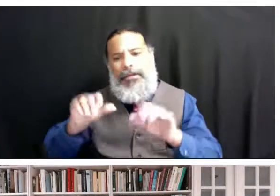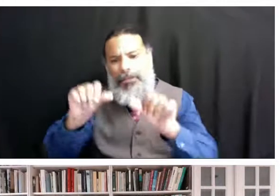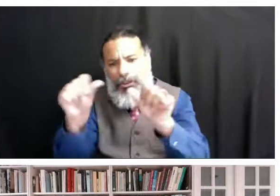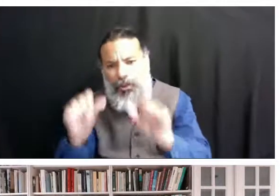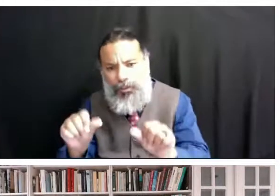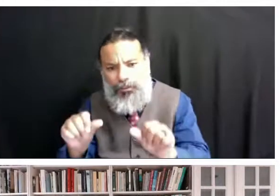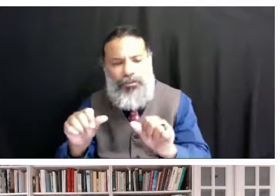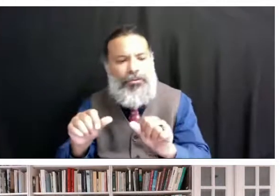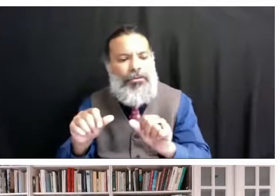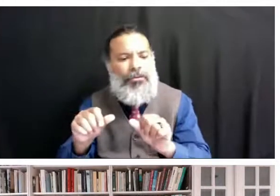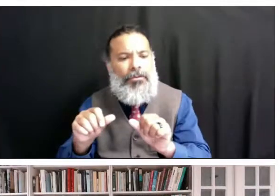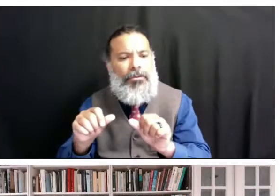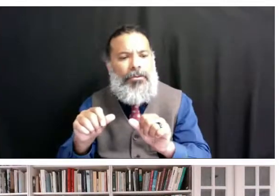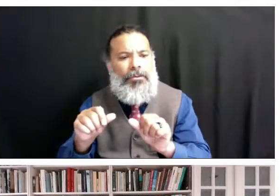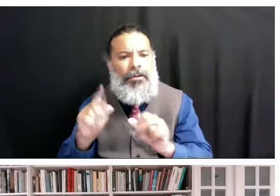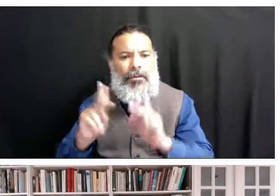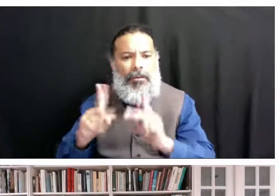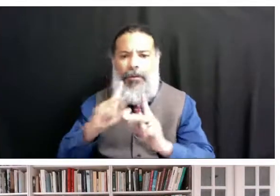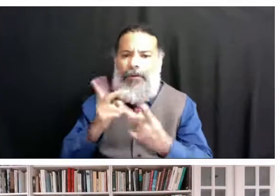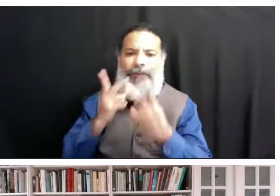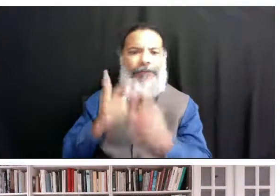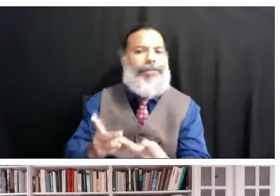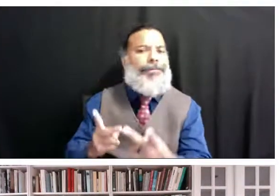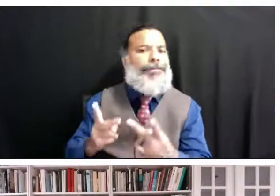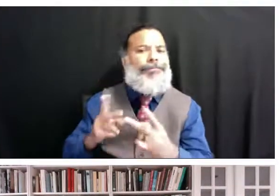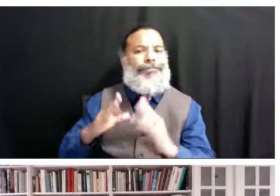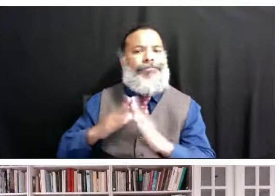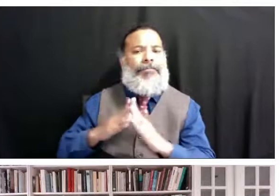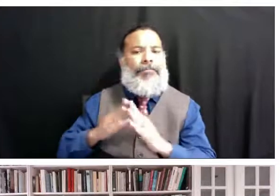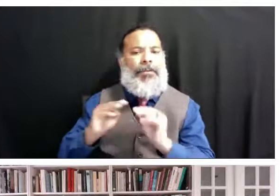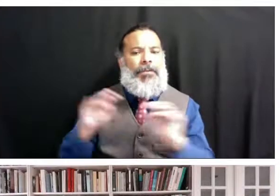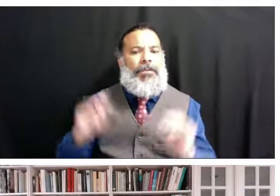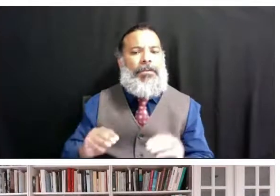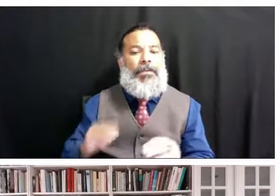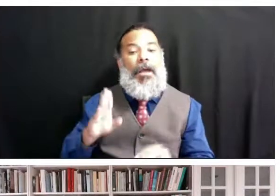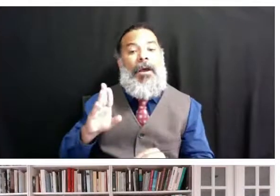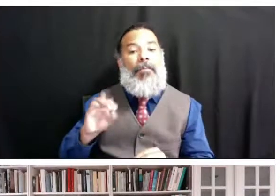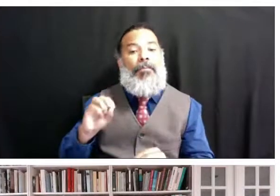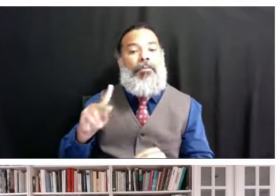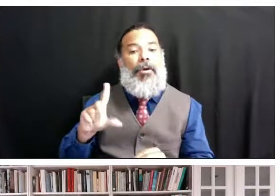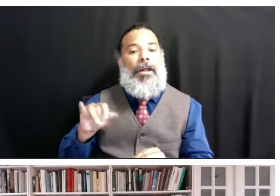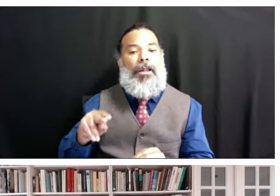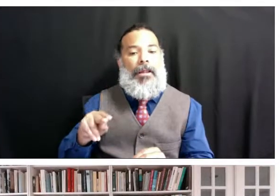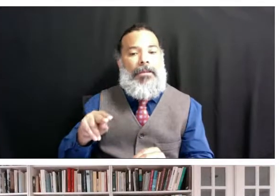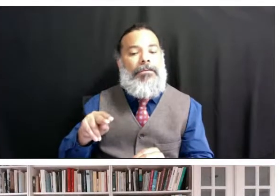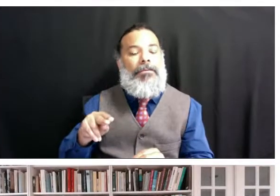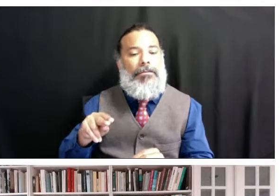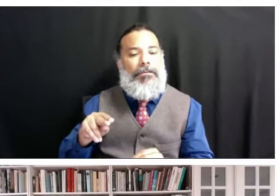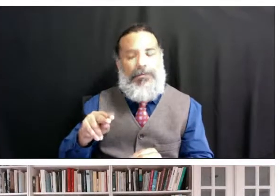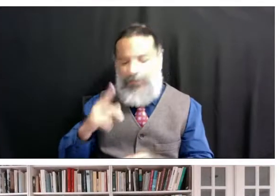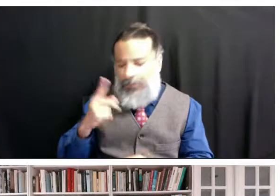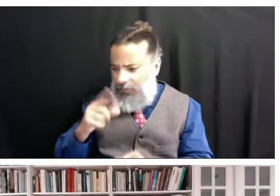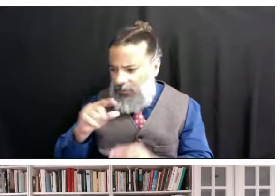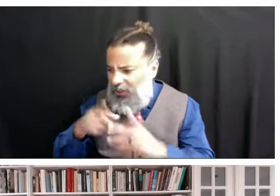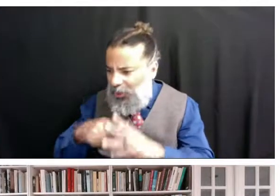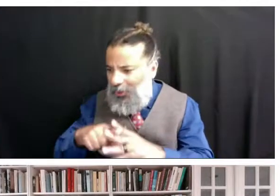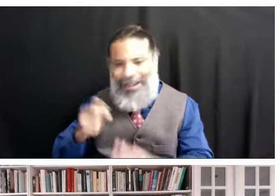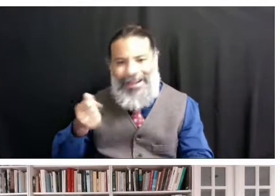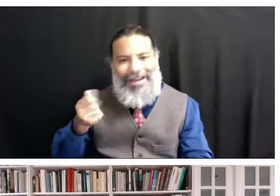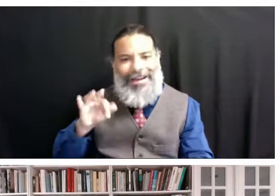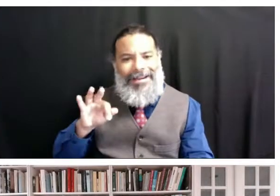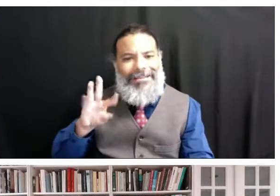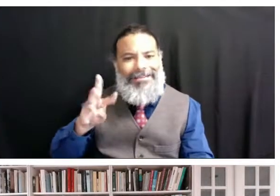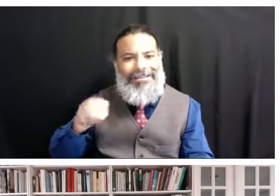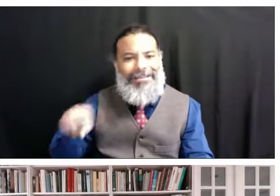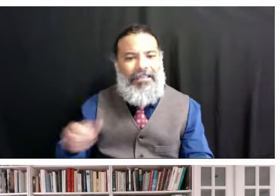to the people who visit city museums. The Brooklyn Museum's sculpture garden only began in the mid-60s, and